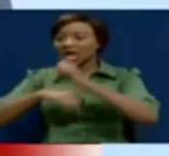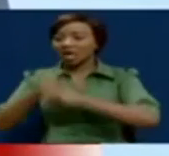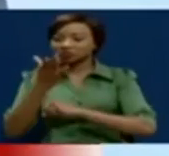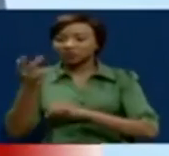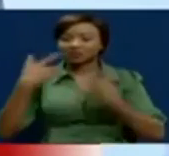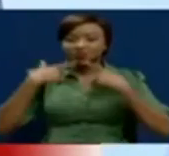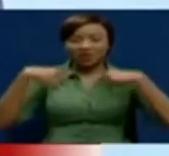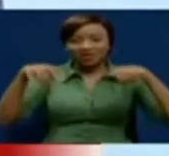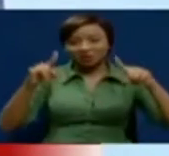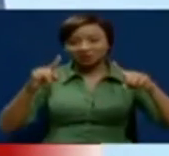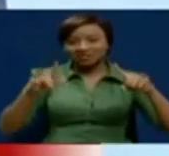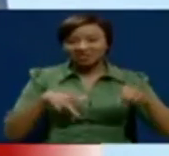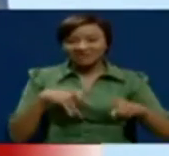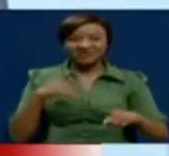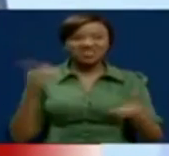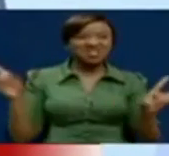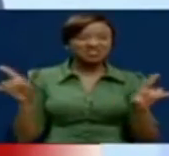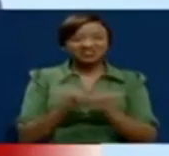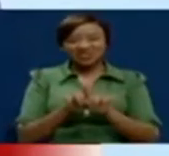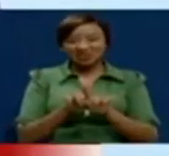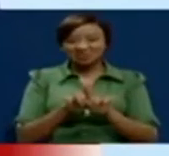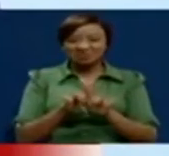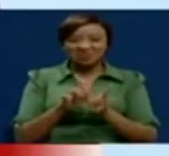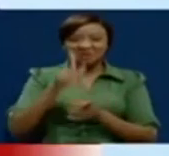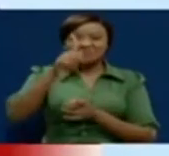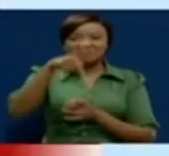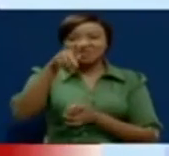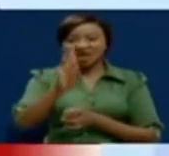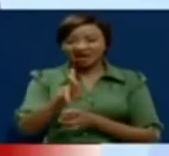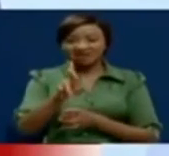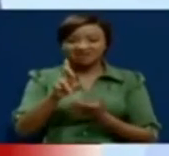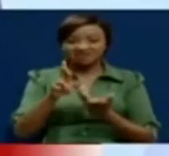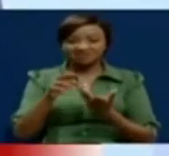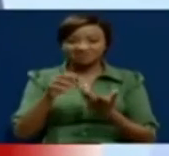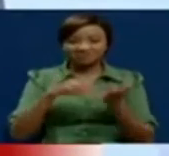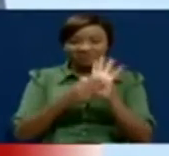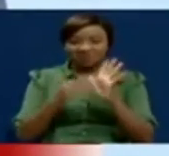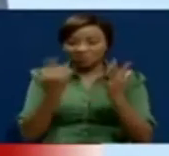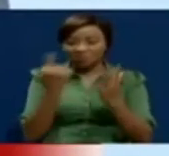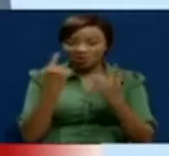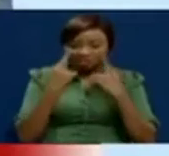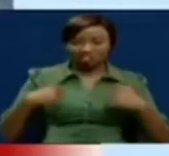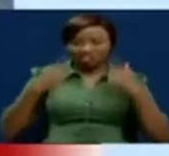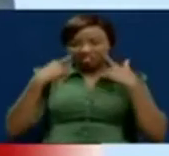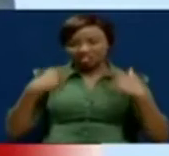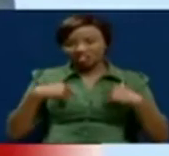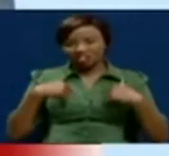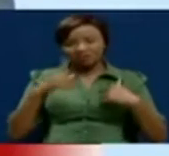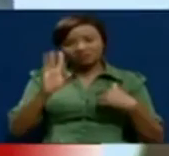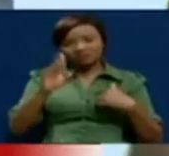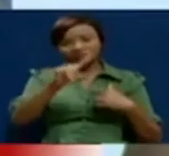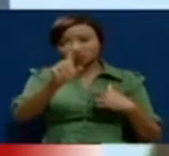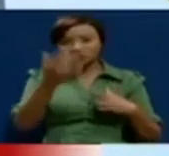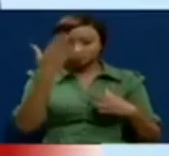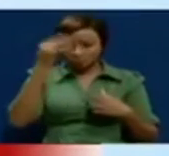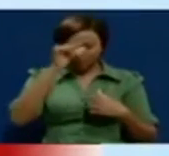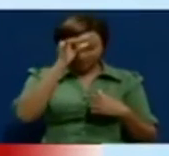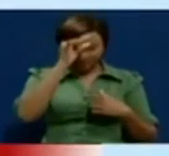Really? A PR exercise? Why would a government,